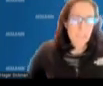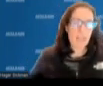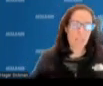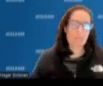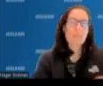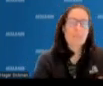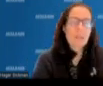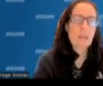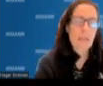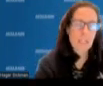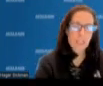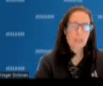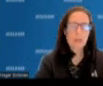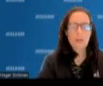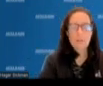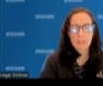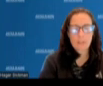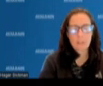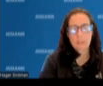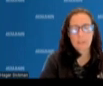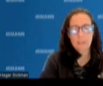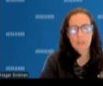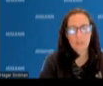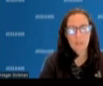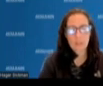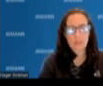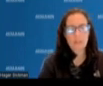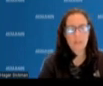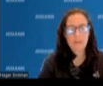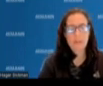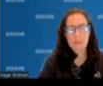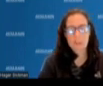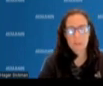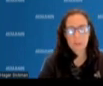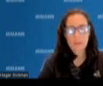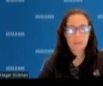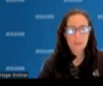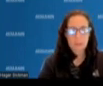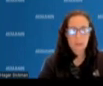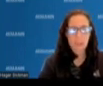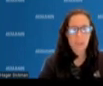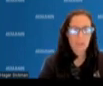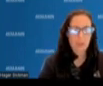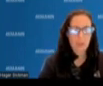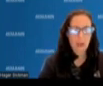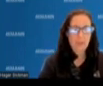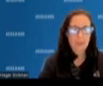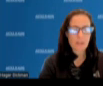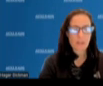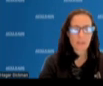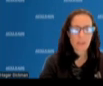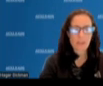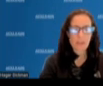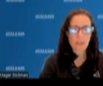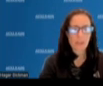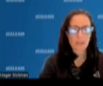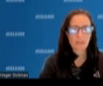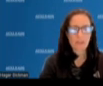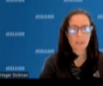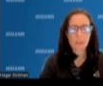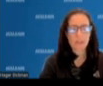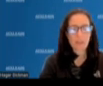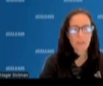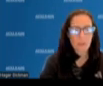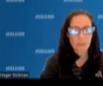You. So I'll just go over a few areas where we should really be thinking about, like, how is this going to impact us